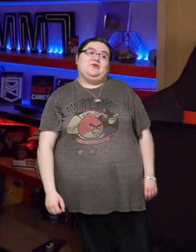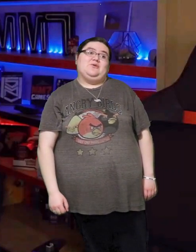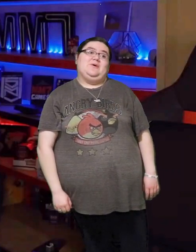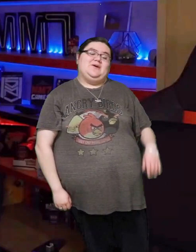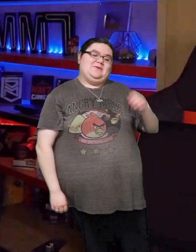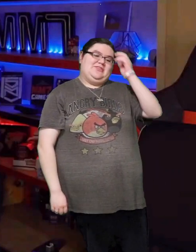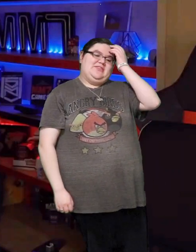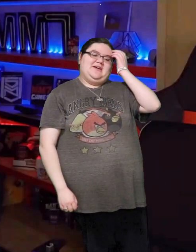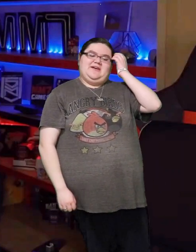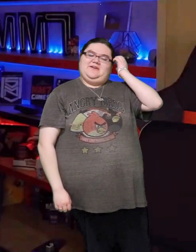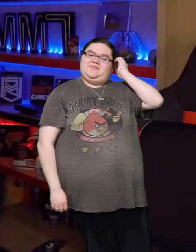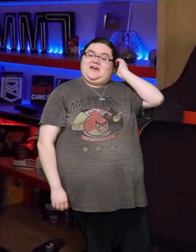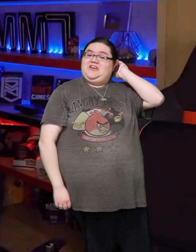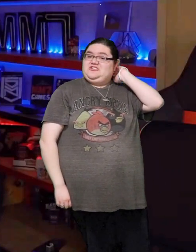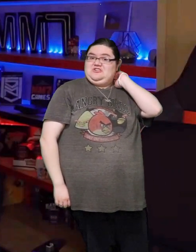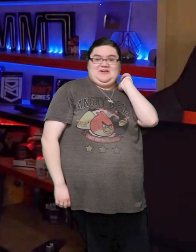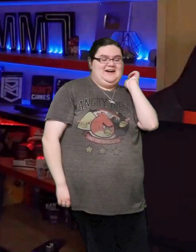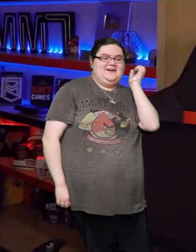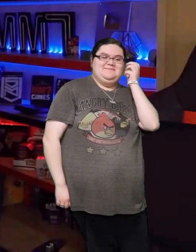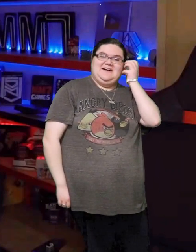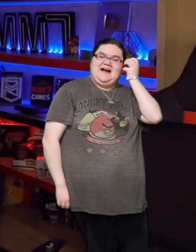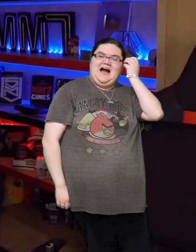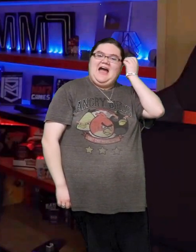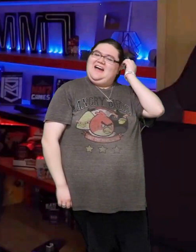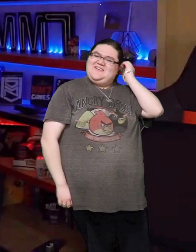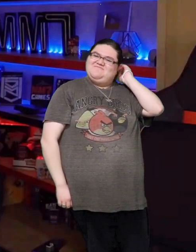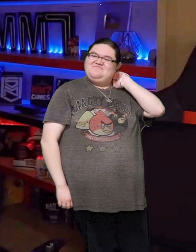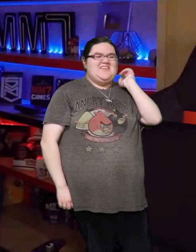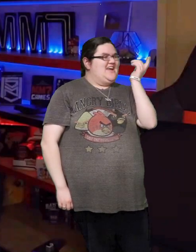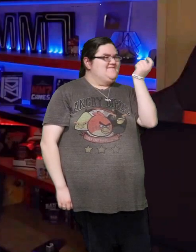The outdoor one with the hunter.